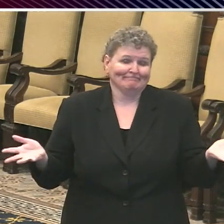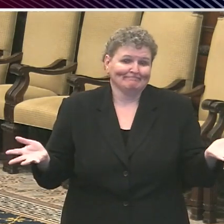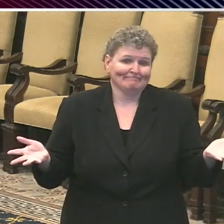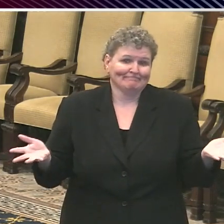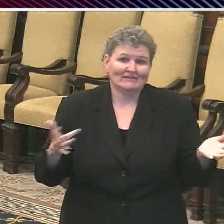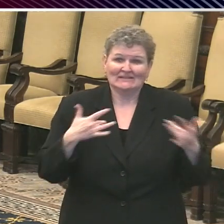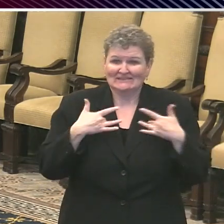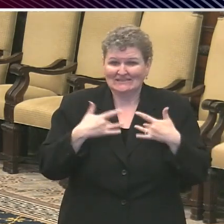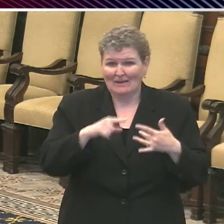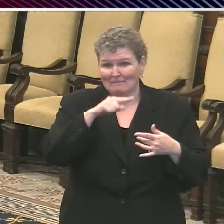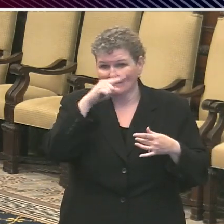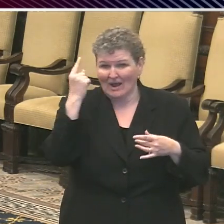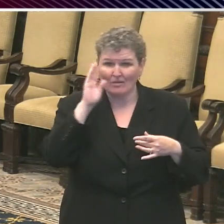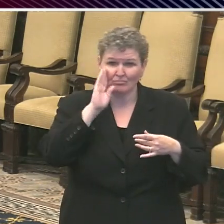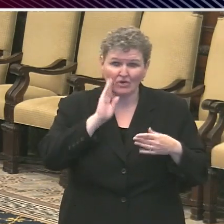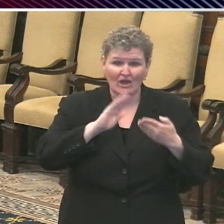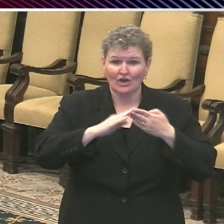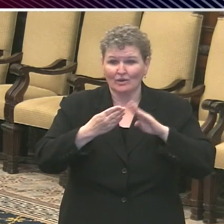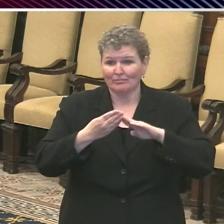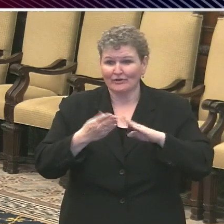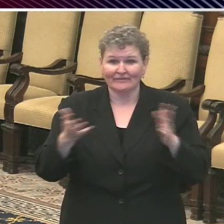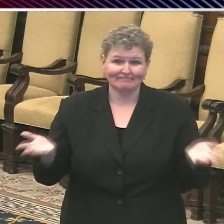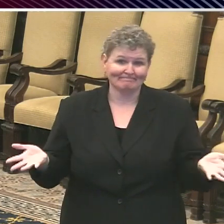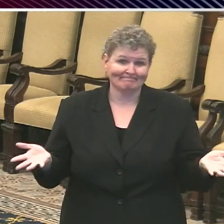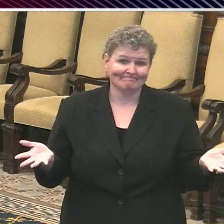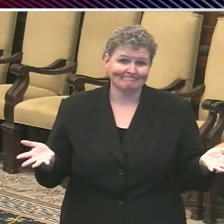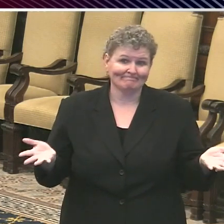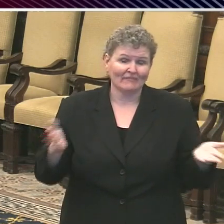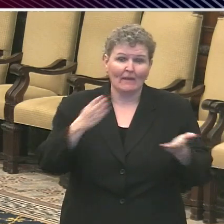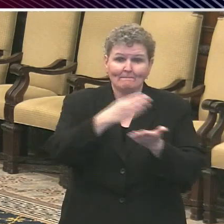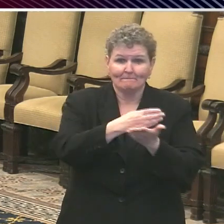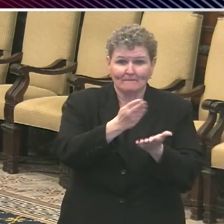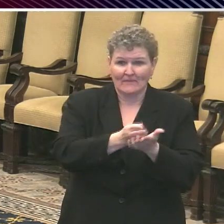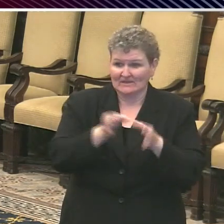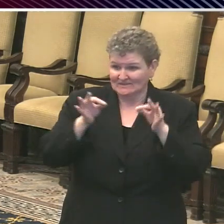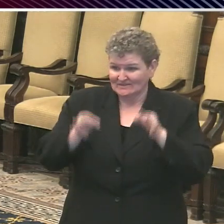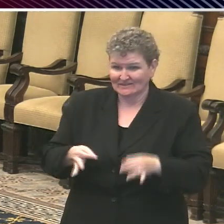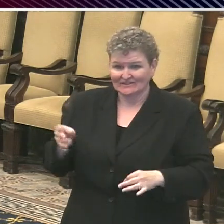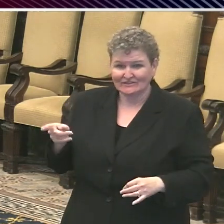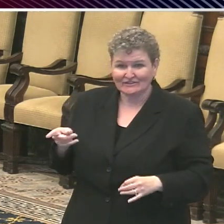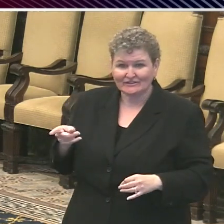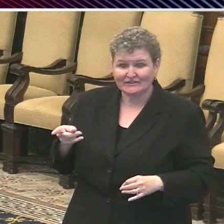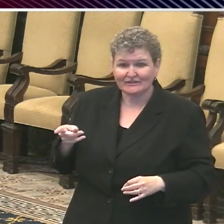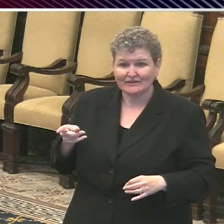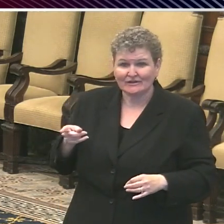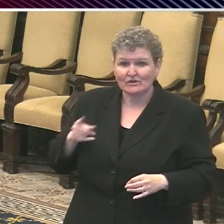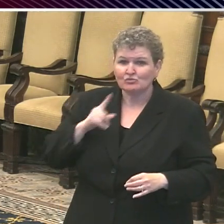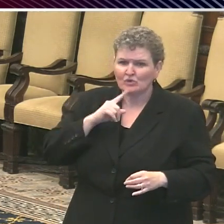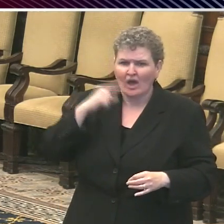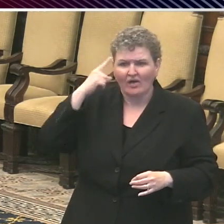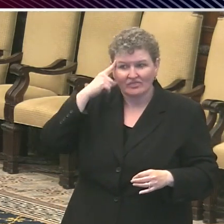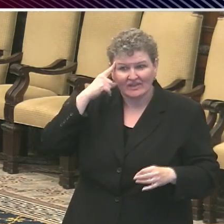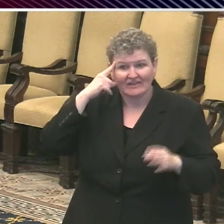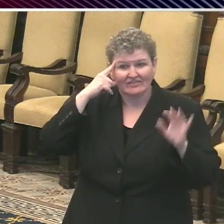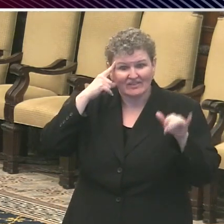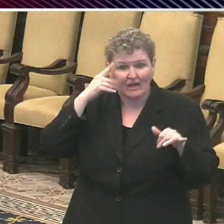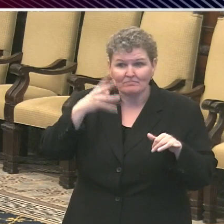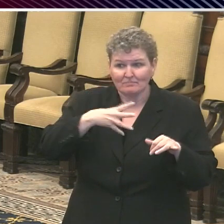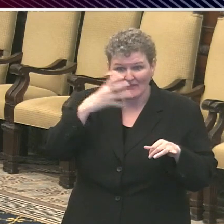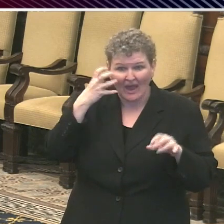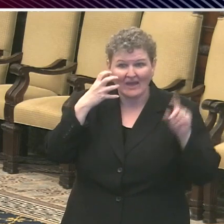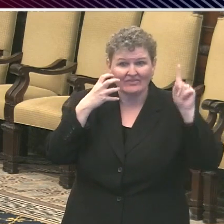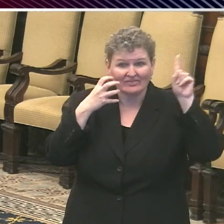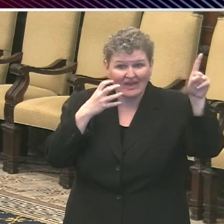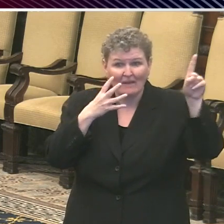communities. And so whenever we've had to make a budget decision, that is going to have a disparate impact. And unfortunately, in this budget, facing